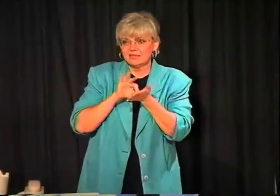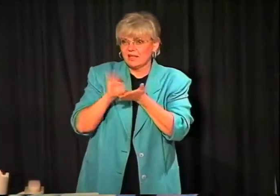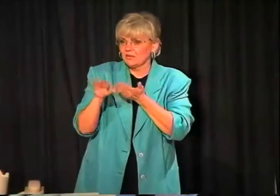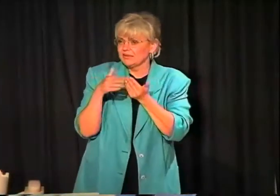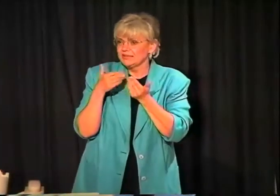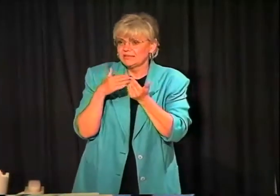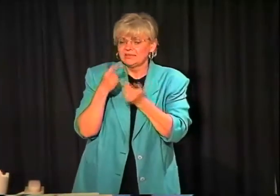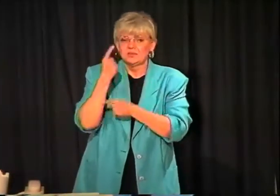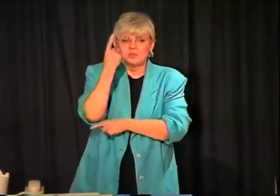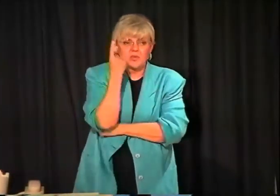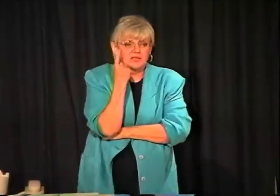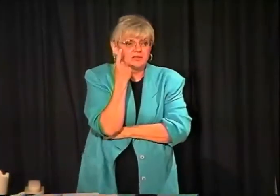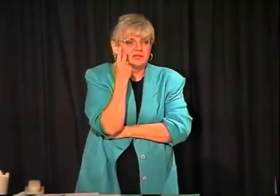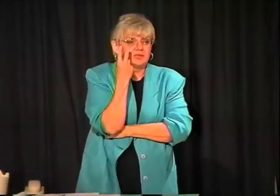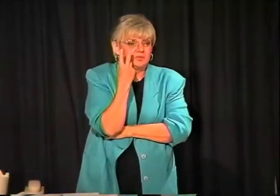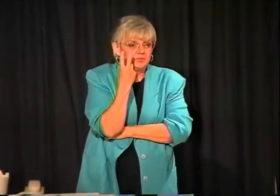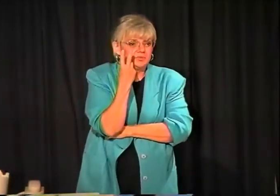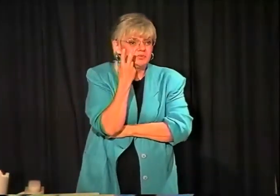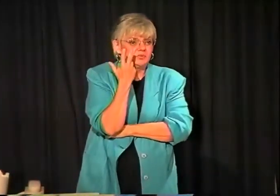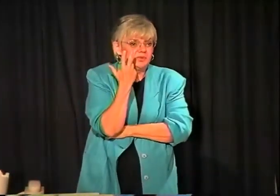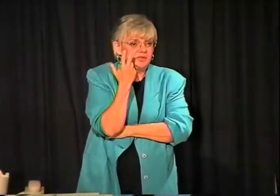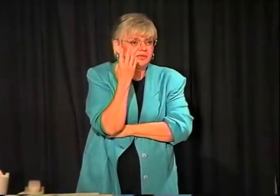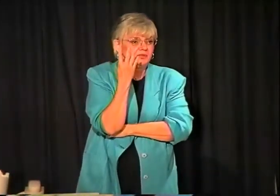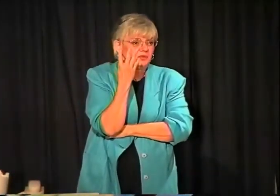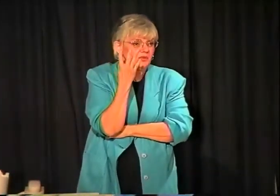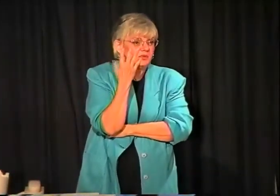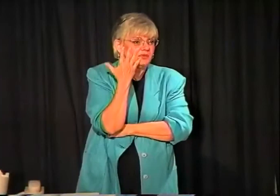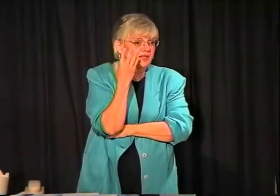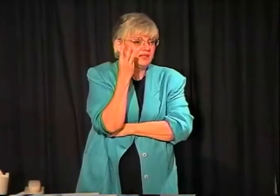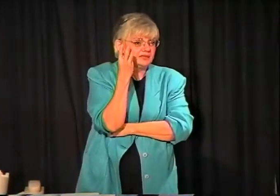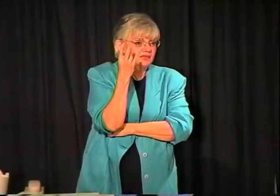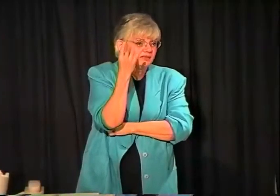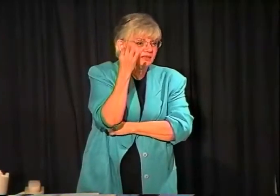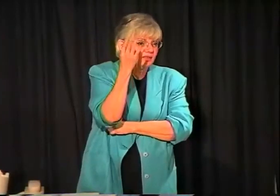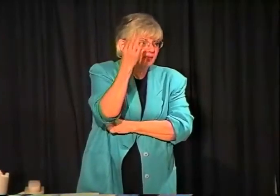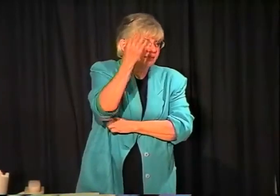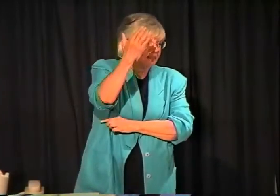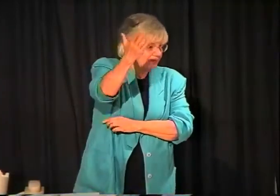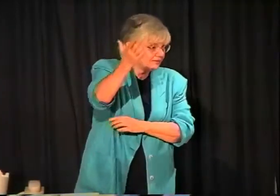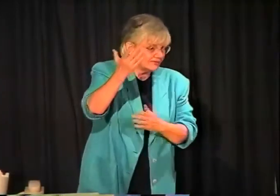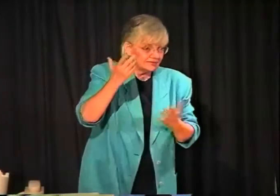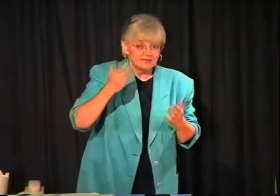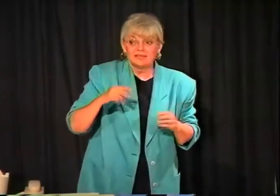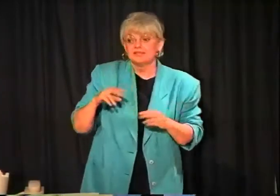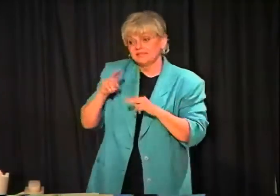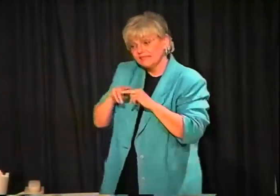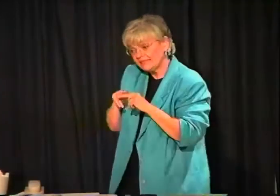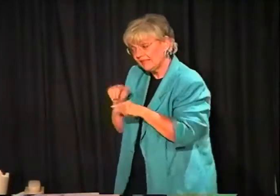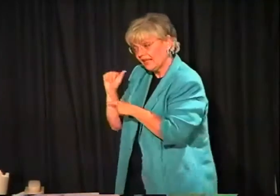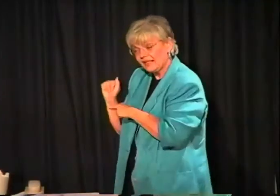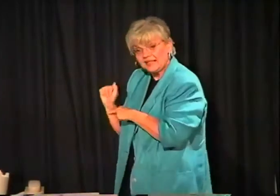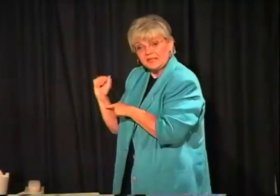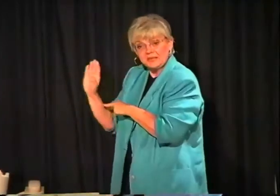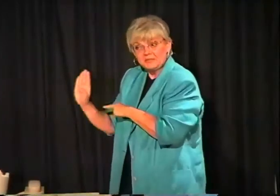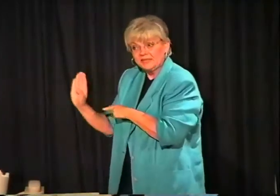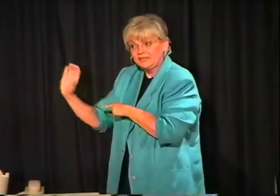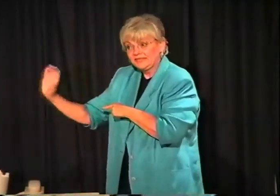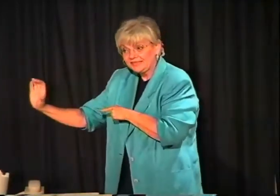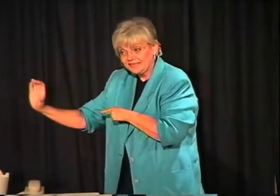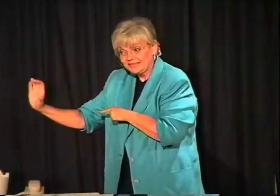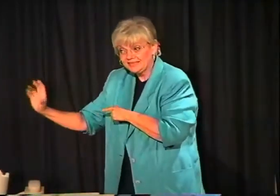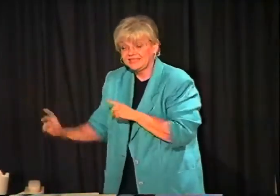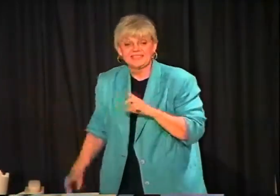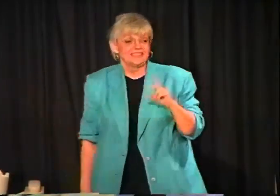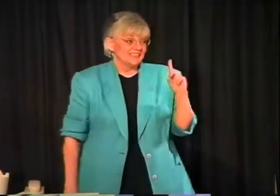So I'm sure you may not know this, actually. It's the rows are numbered, 1, 2, 3, from the beginning of the plane to the